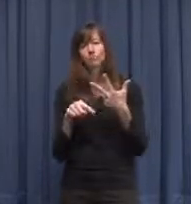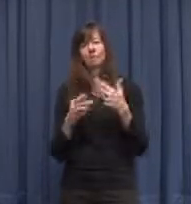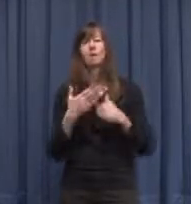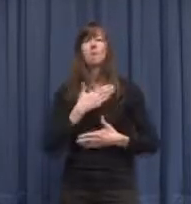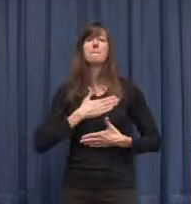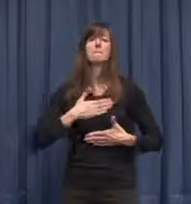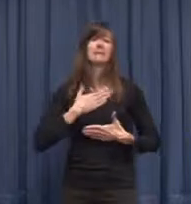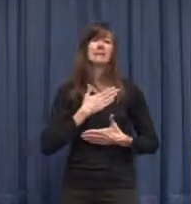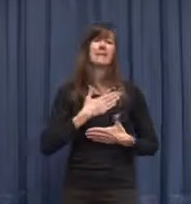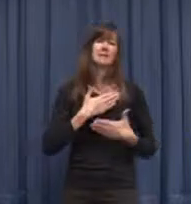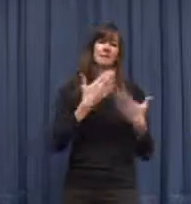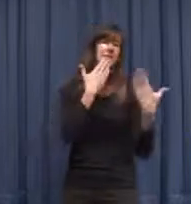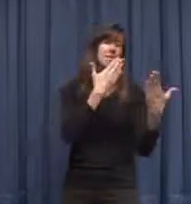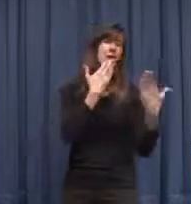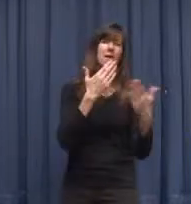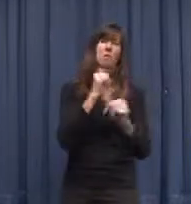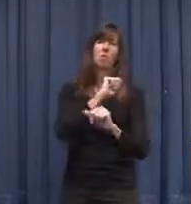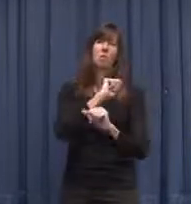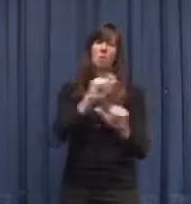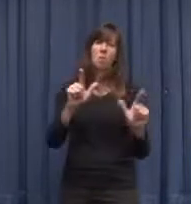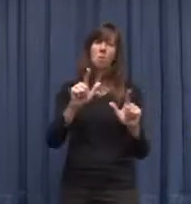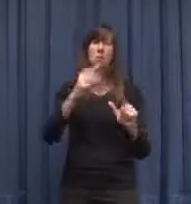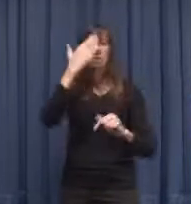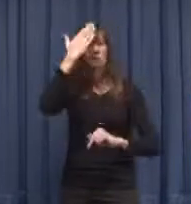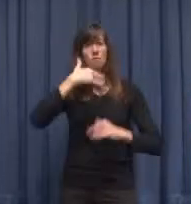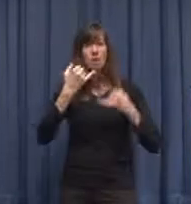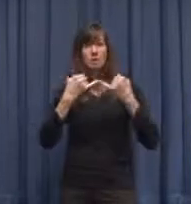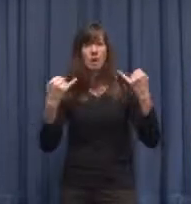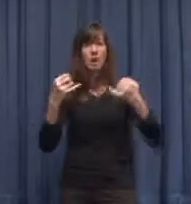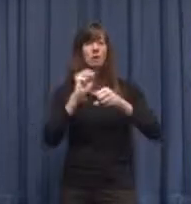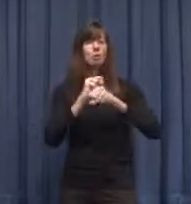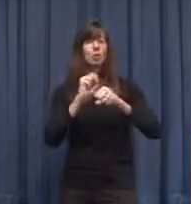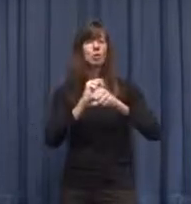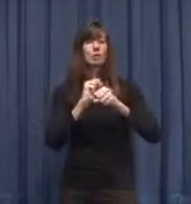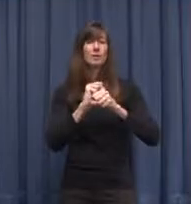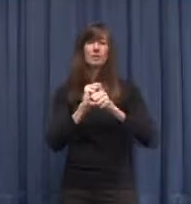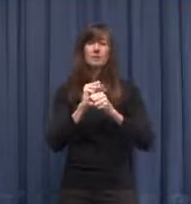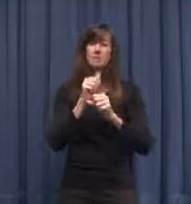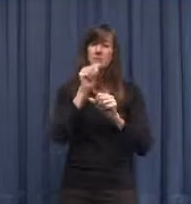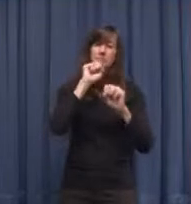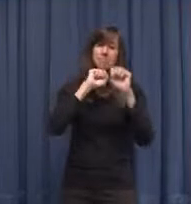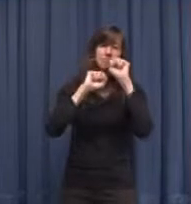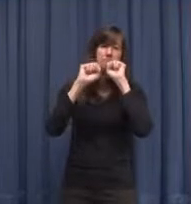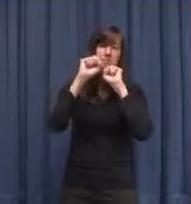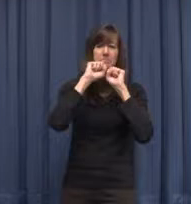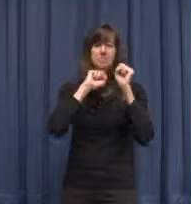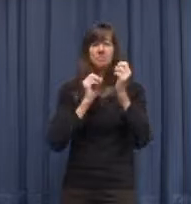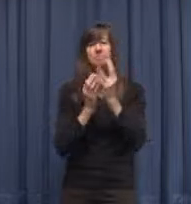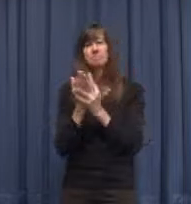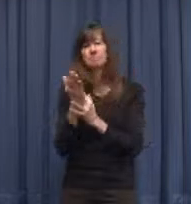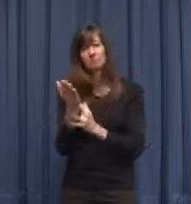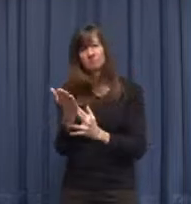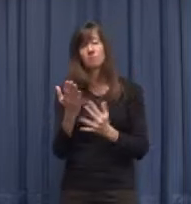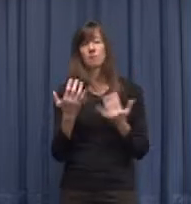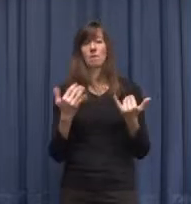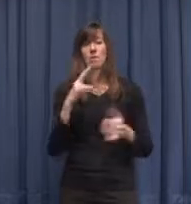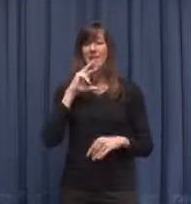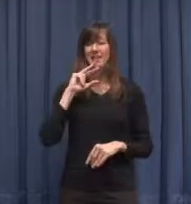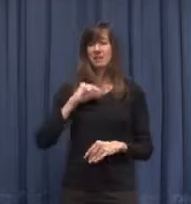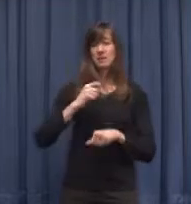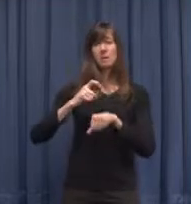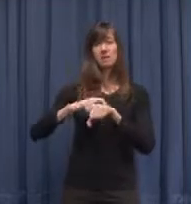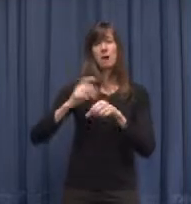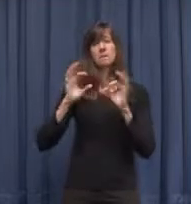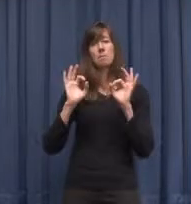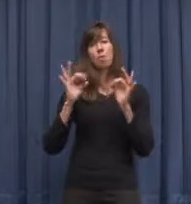frontline workers who have gotten us through this. That is the one opportunity we do have on Thanksgiving, is to especially thank those